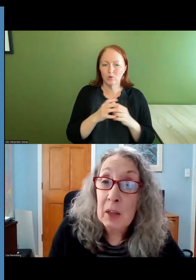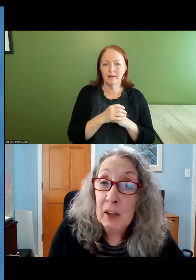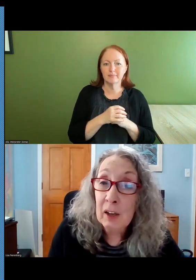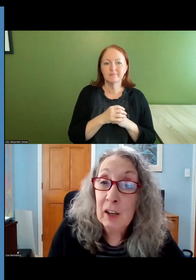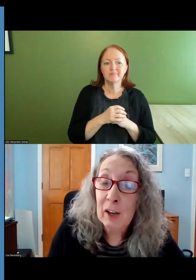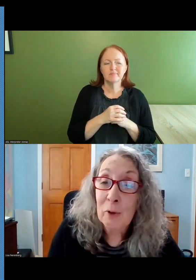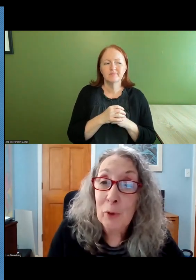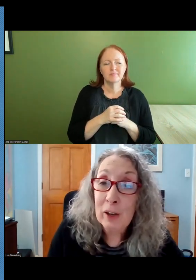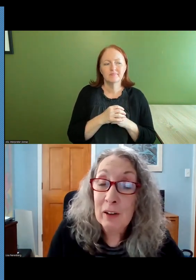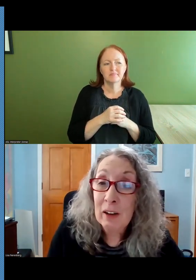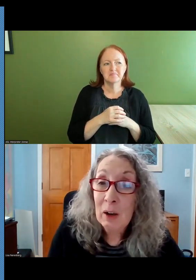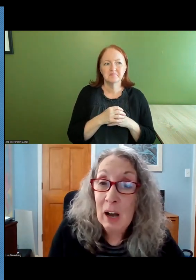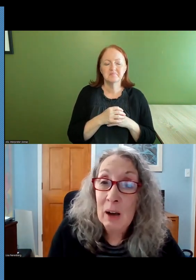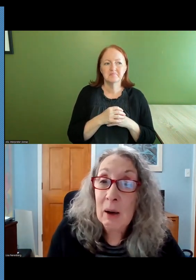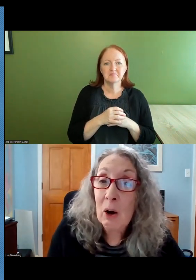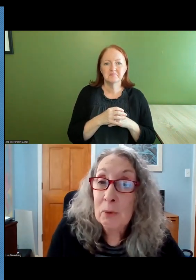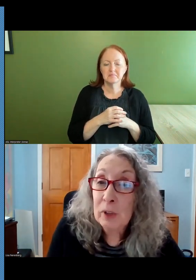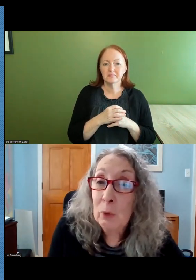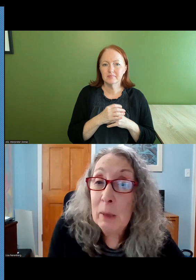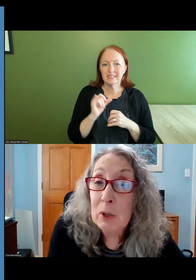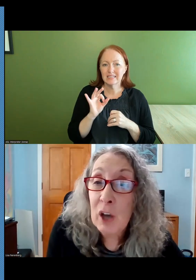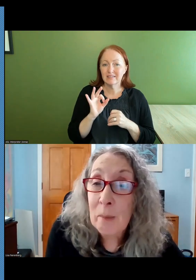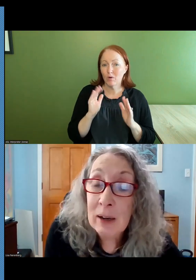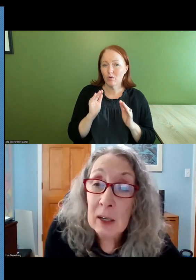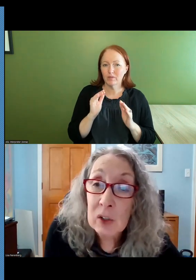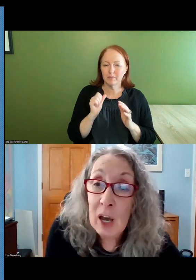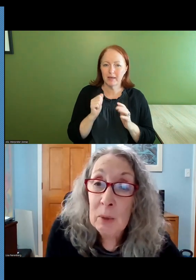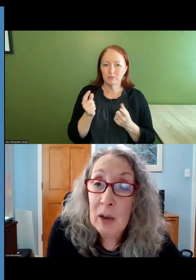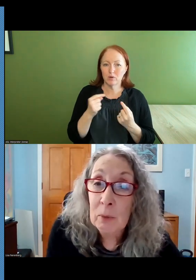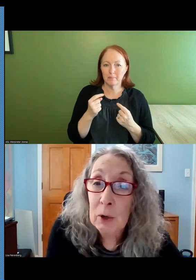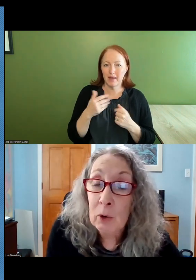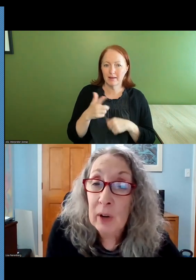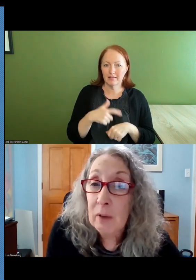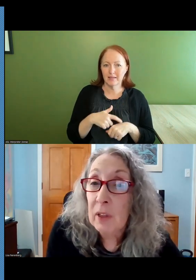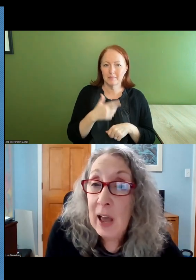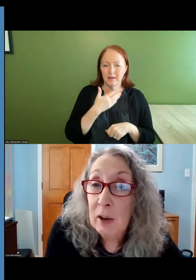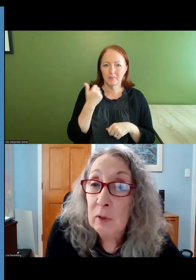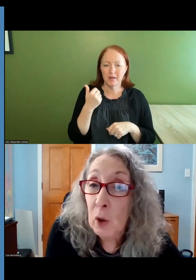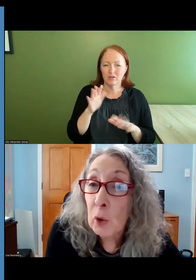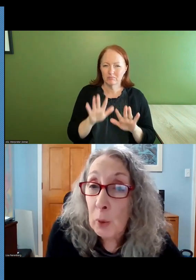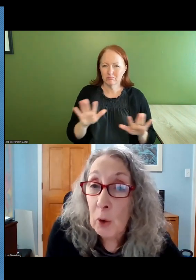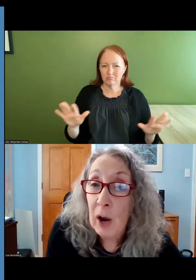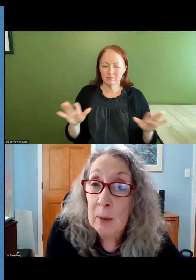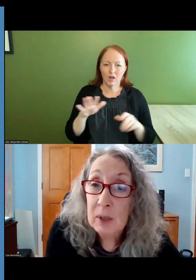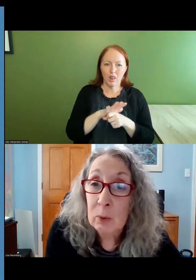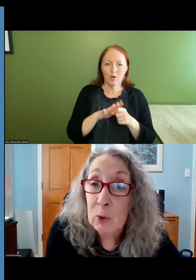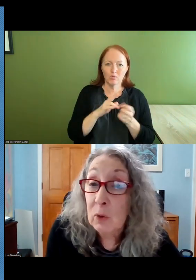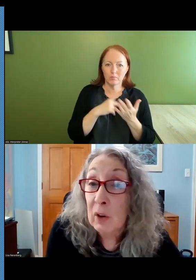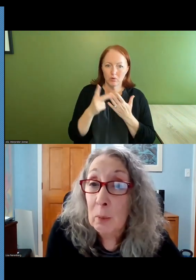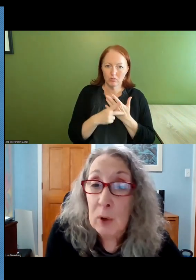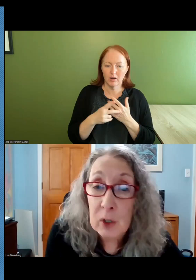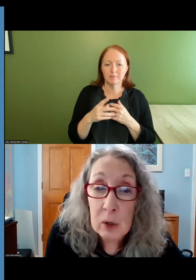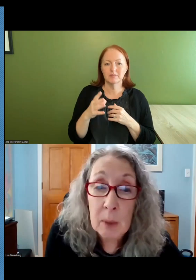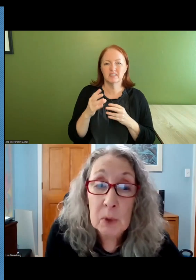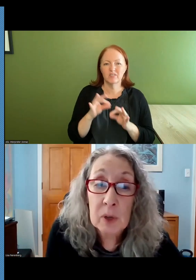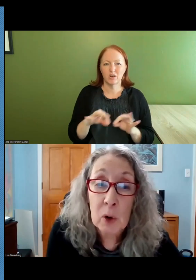I think, if we hopefully we'll be able to come back next time and have a better lay of the land of local programs, which was